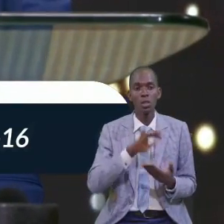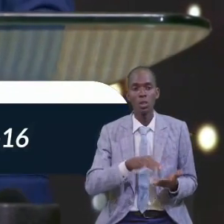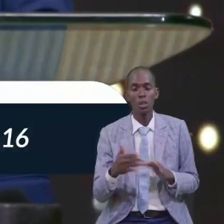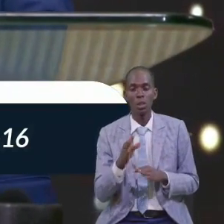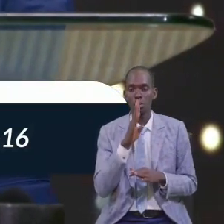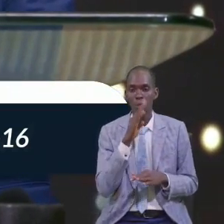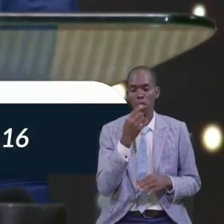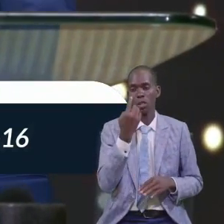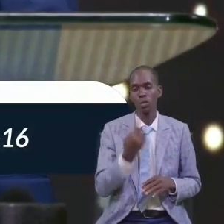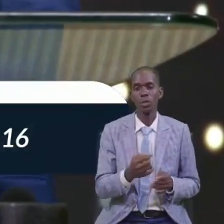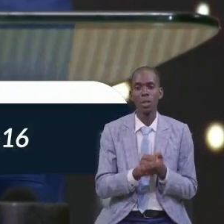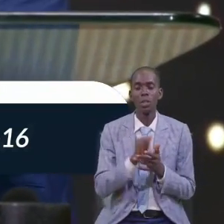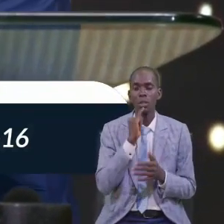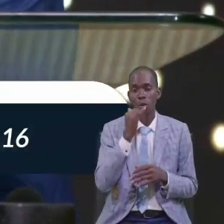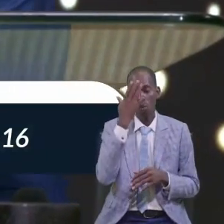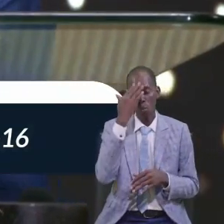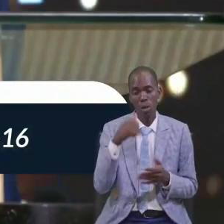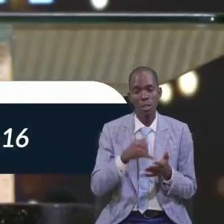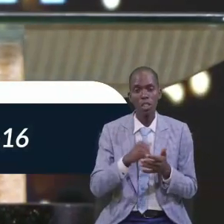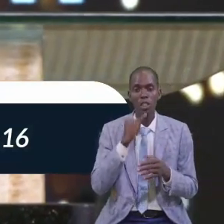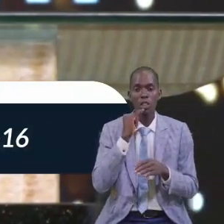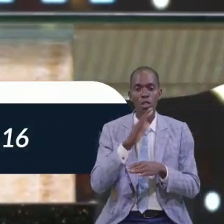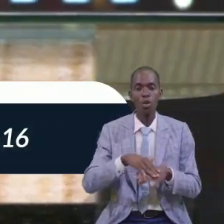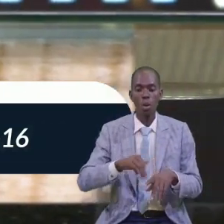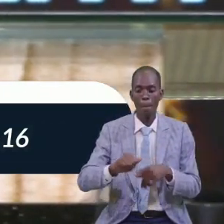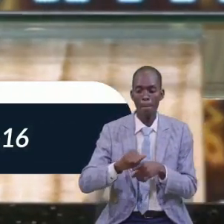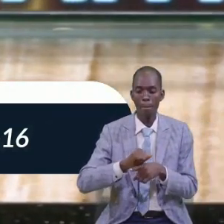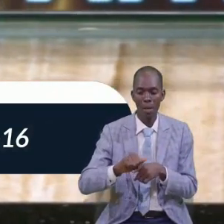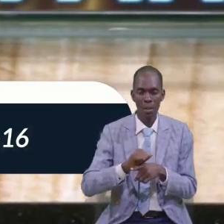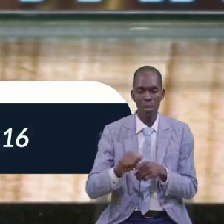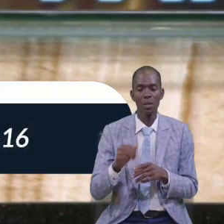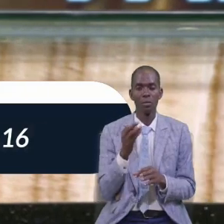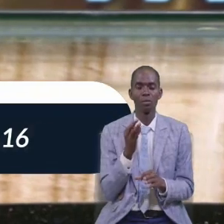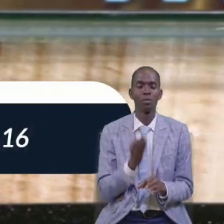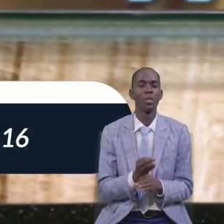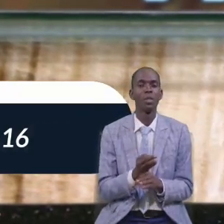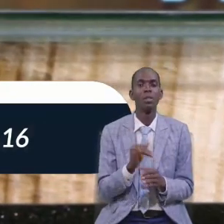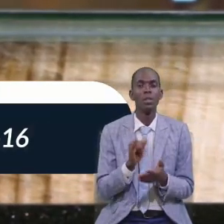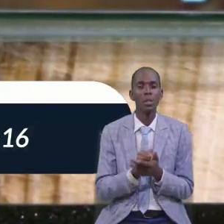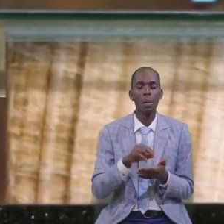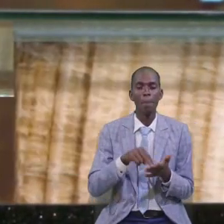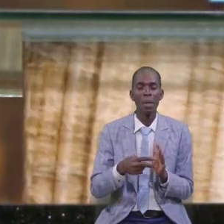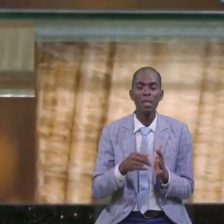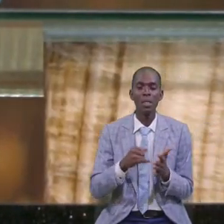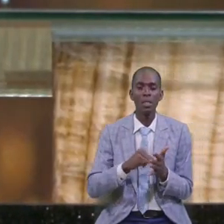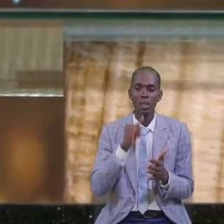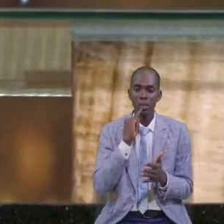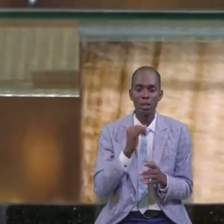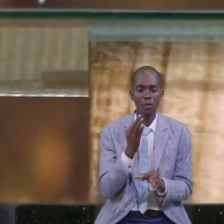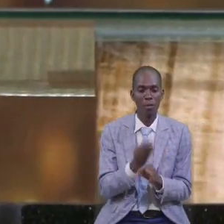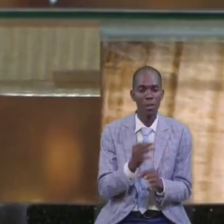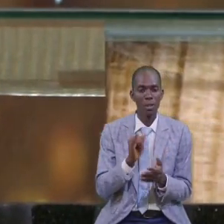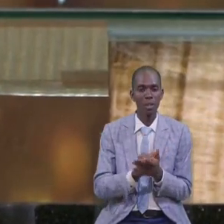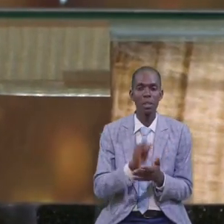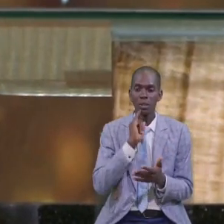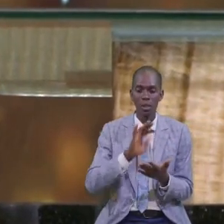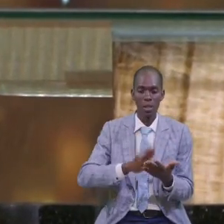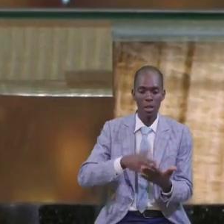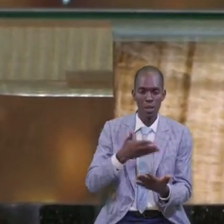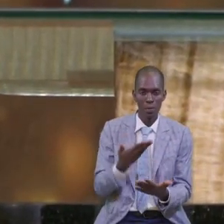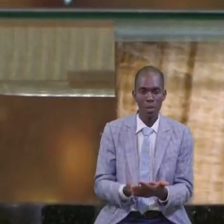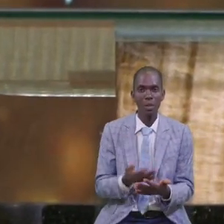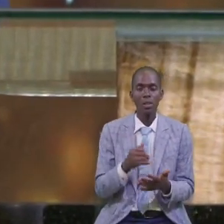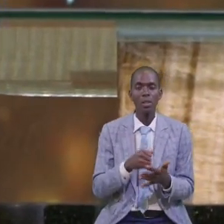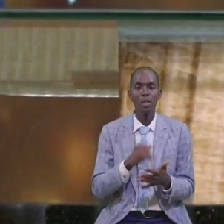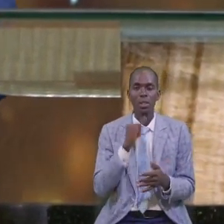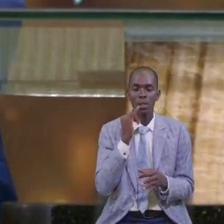it's practical. That's why it's verifiable. That's why the faith we're talking about is the faith that we manifest,